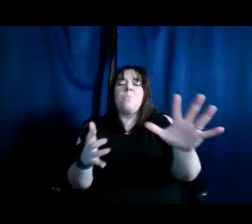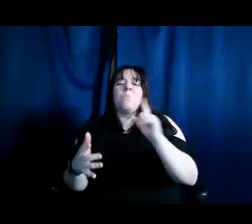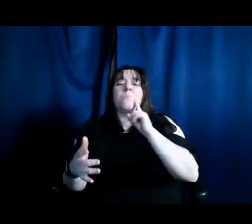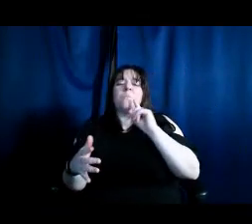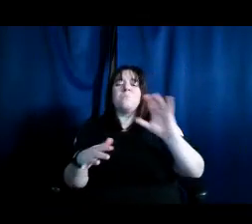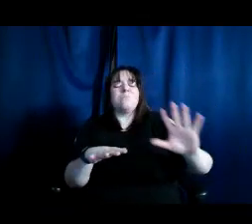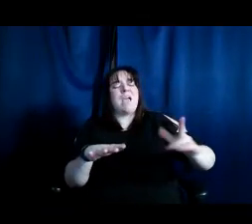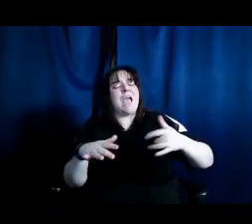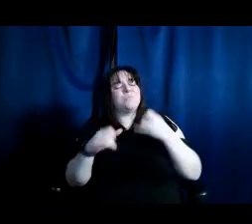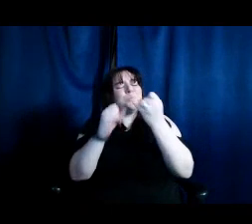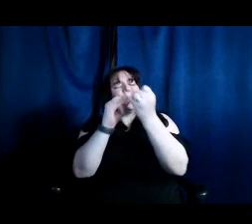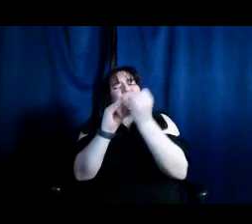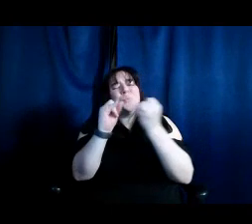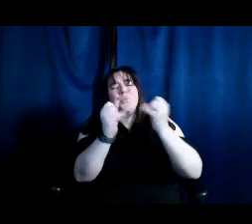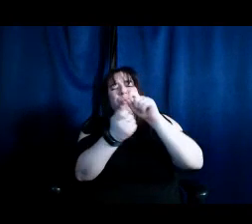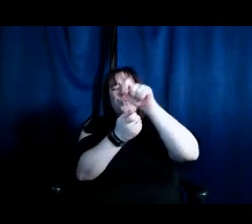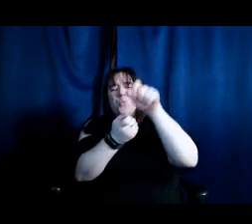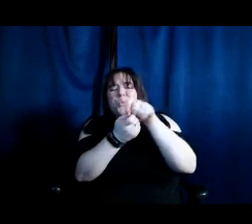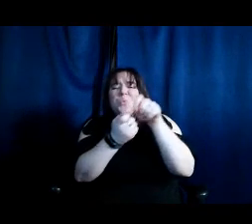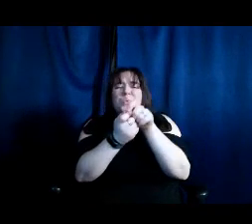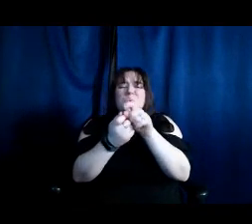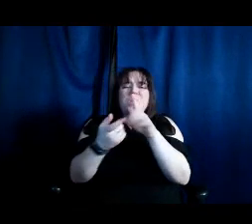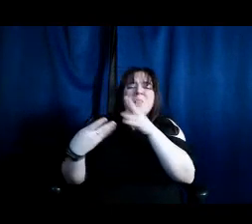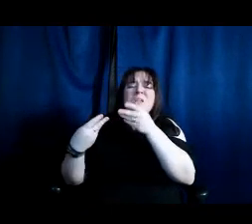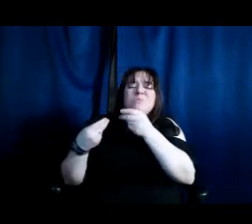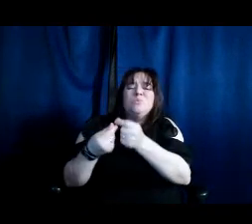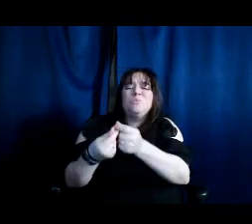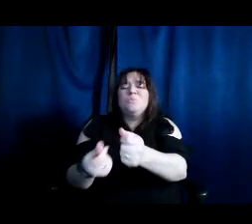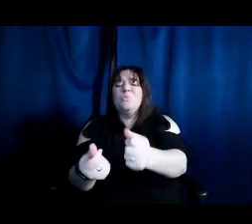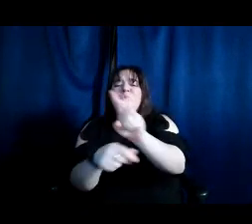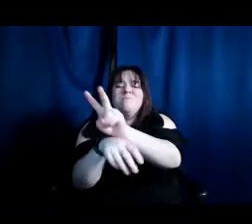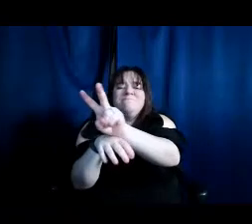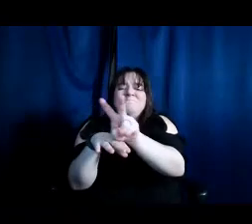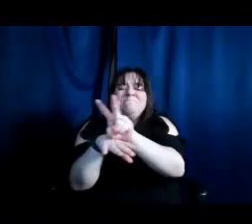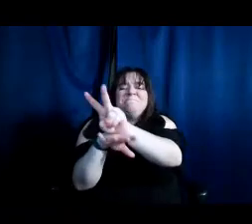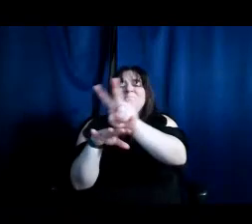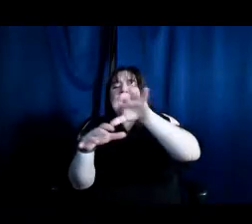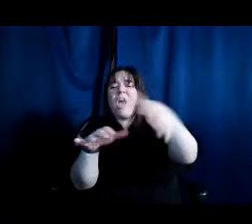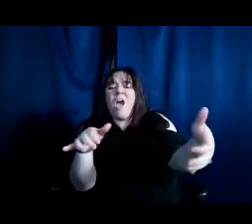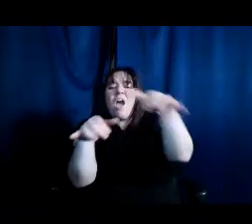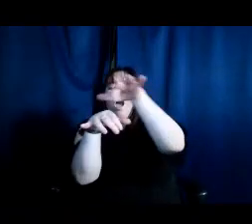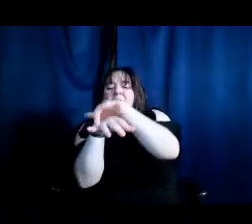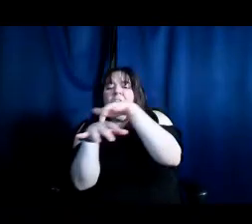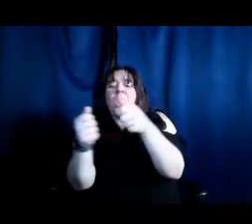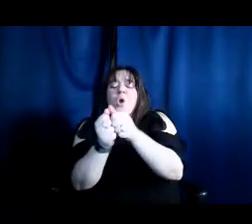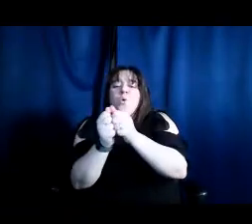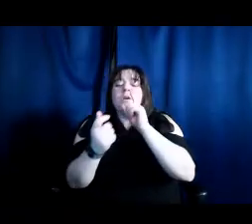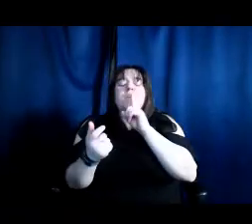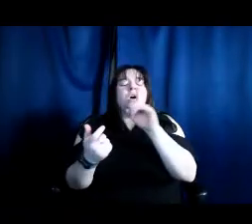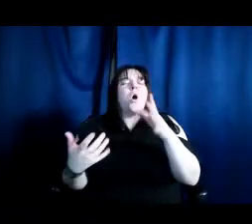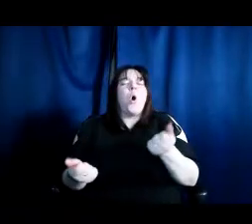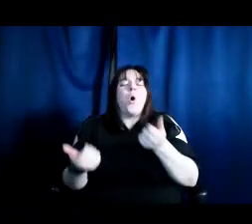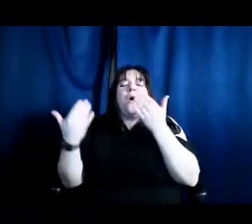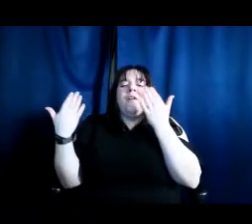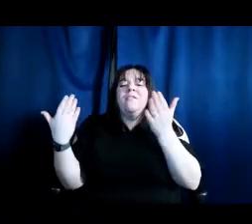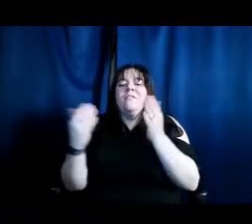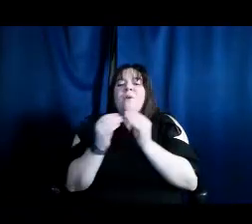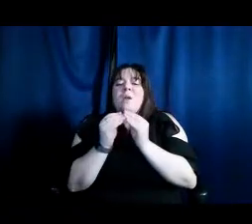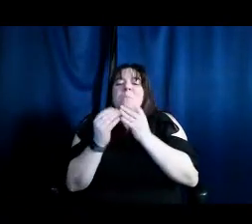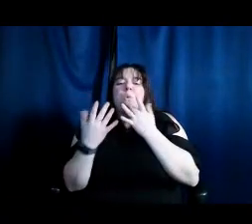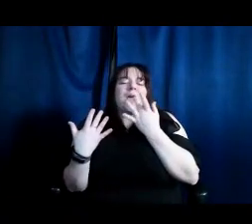smooth vanilla frosting that seamlessly melts upon the tongue, offering an exquisite symphony of flavors that tantalize